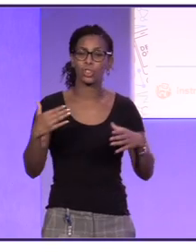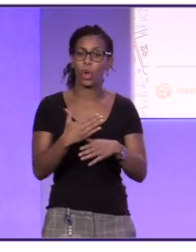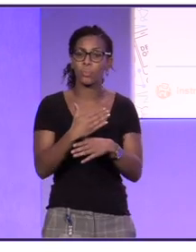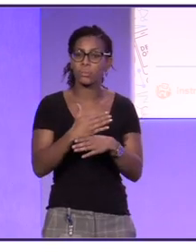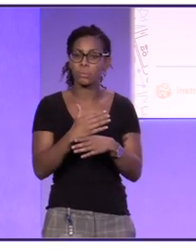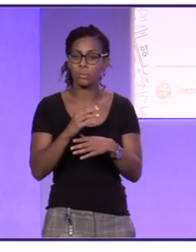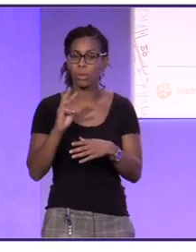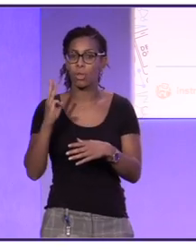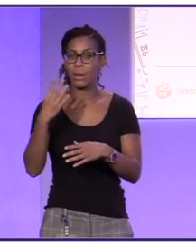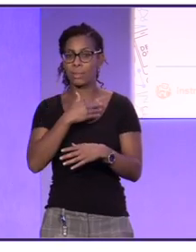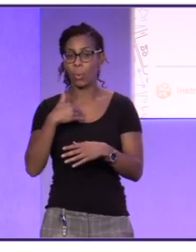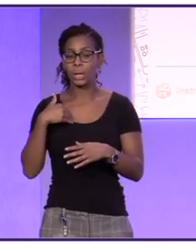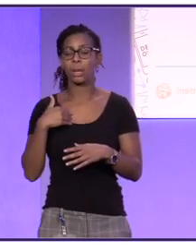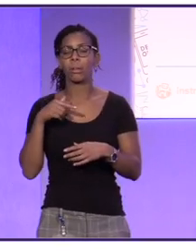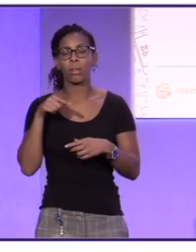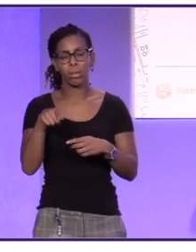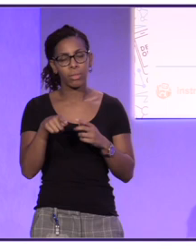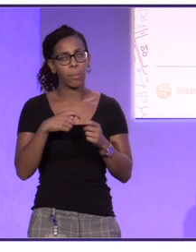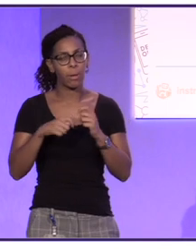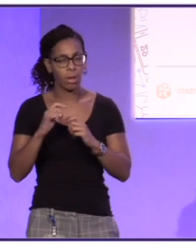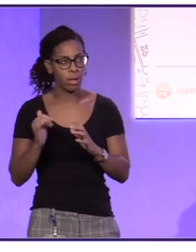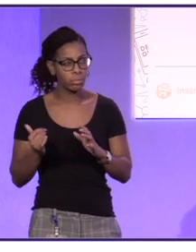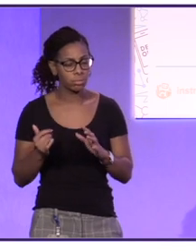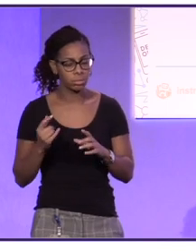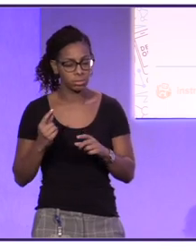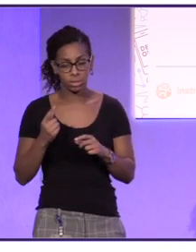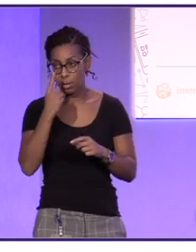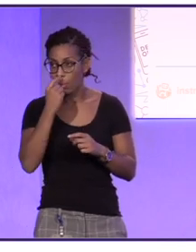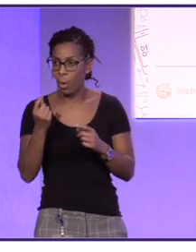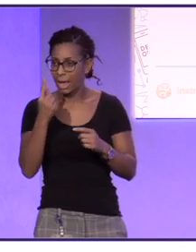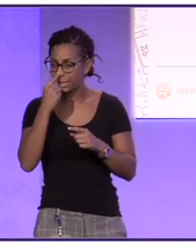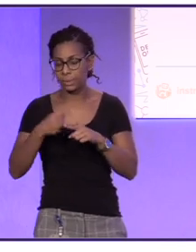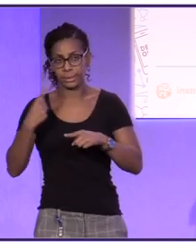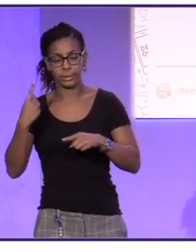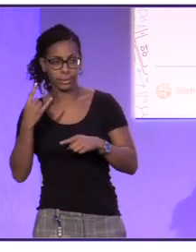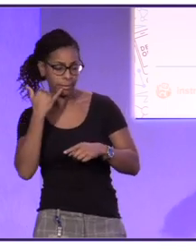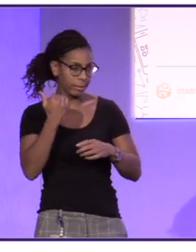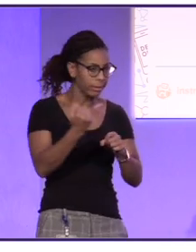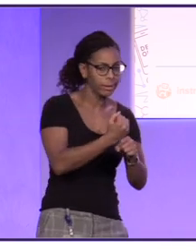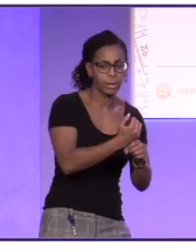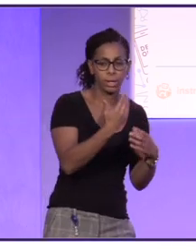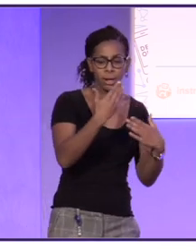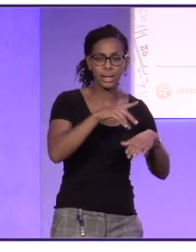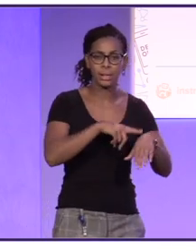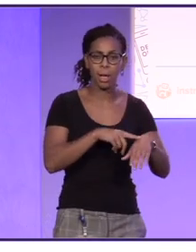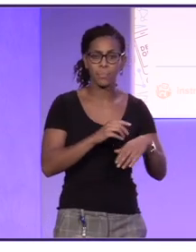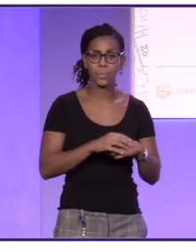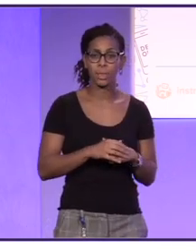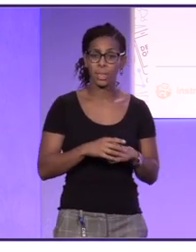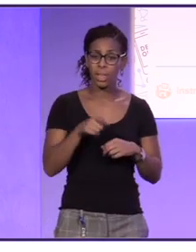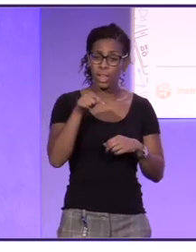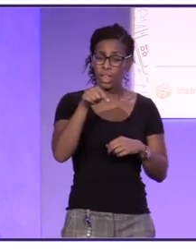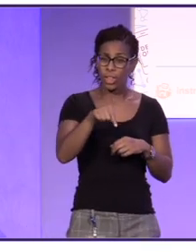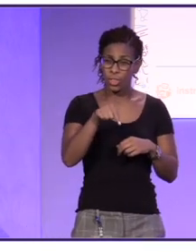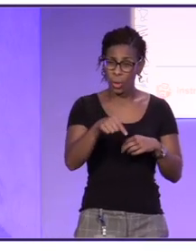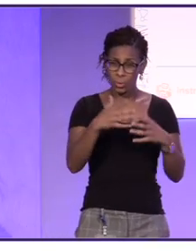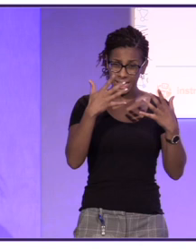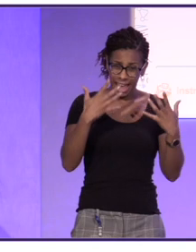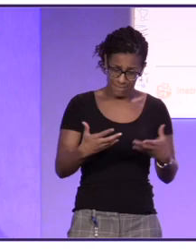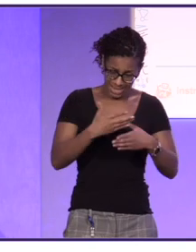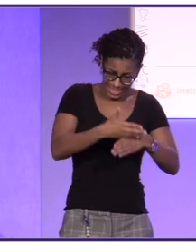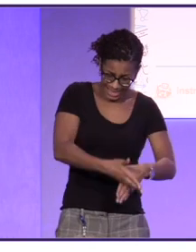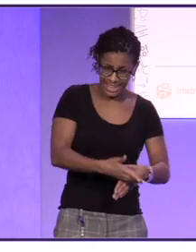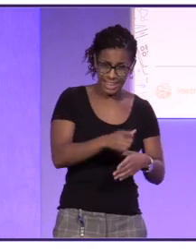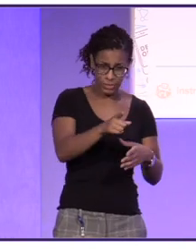If you shift all of your heavy lifting into the time where you don't have any support or very